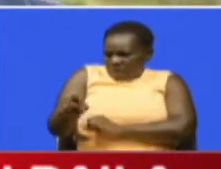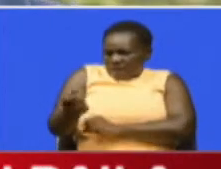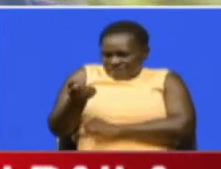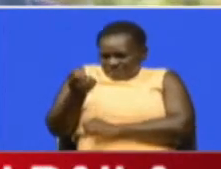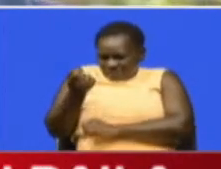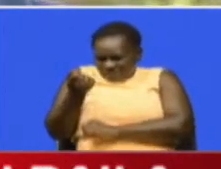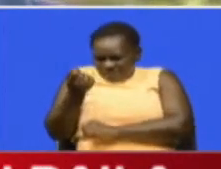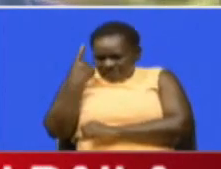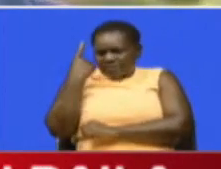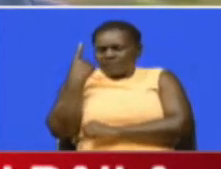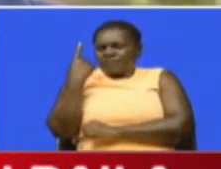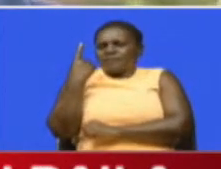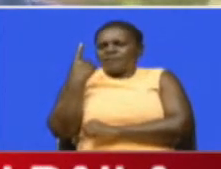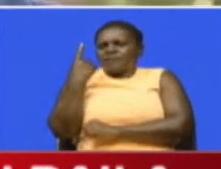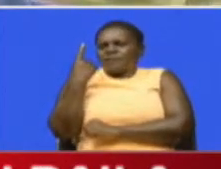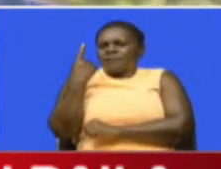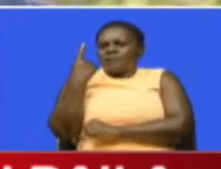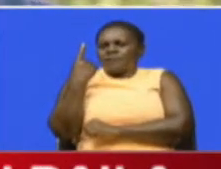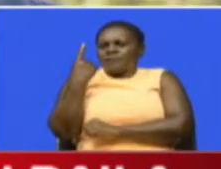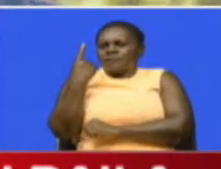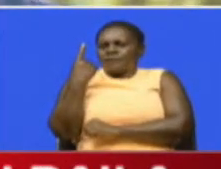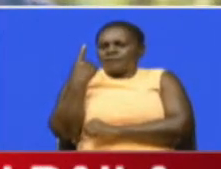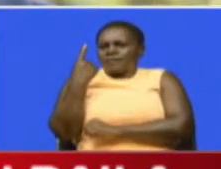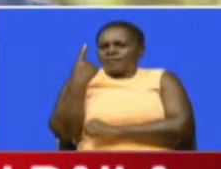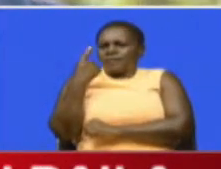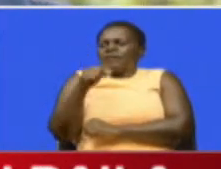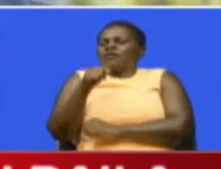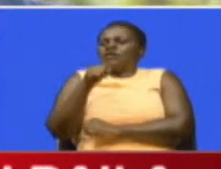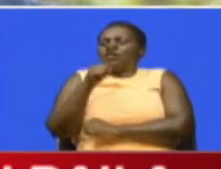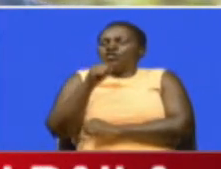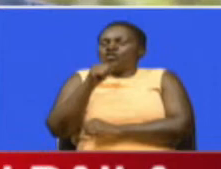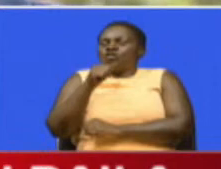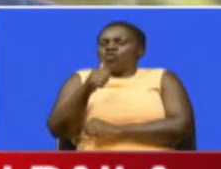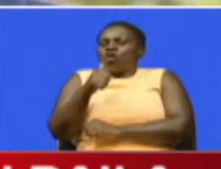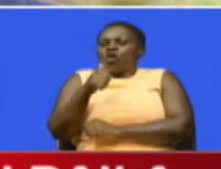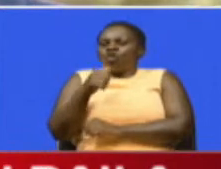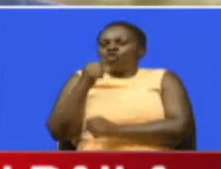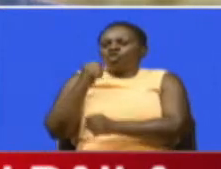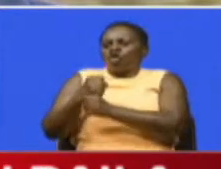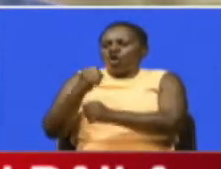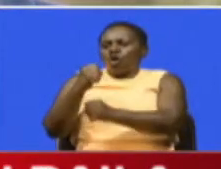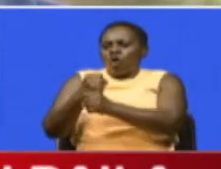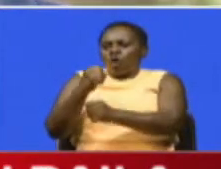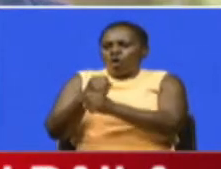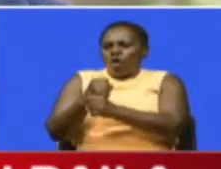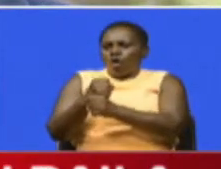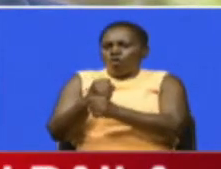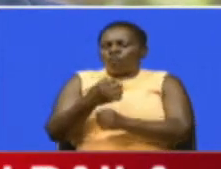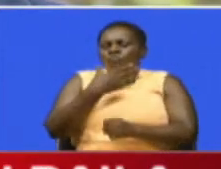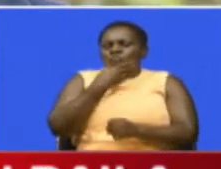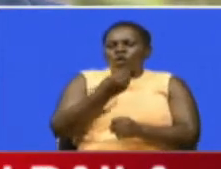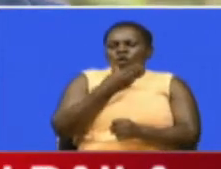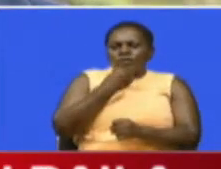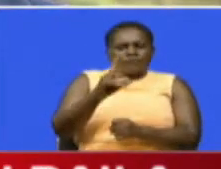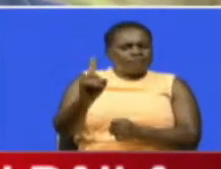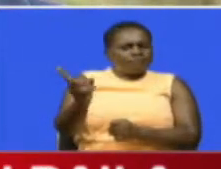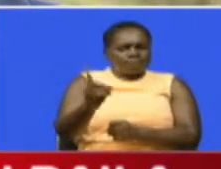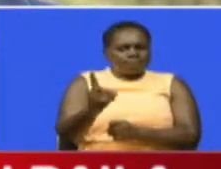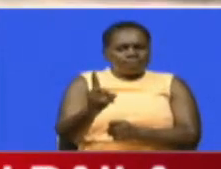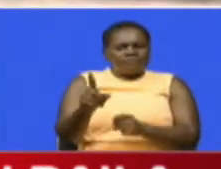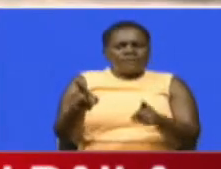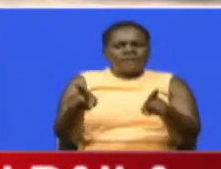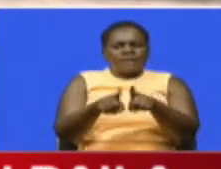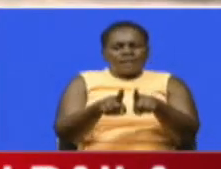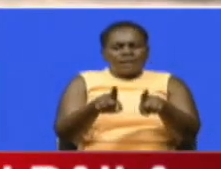understand that this is not just about jobs for the boys, as is